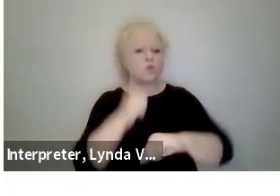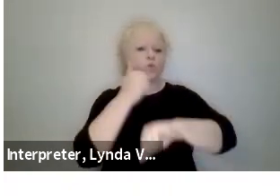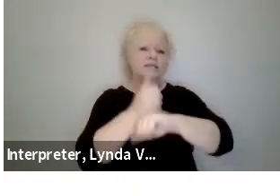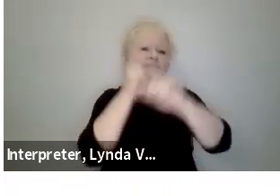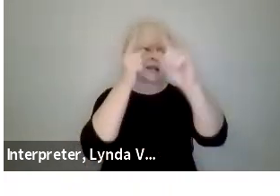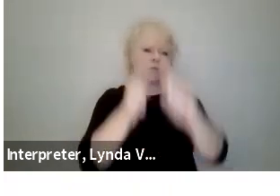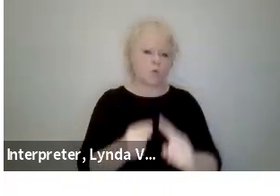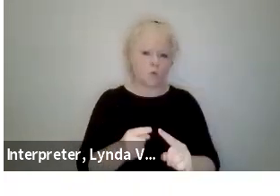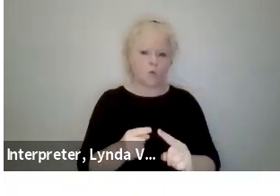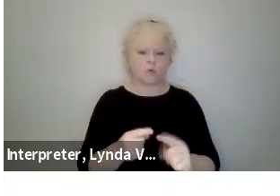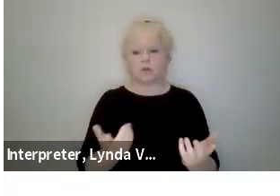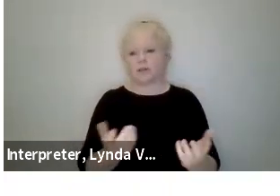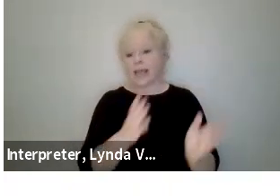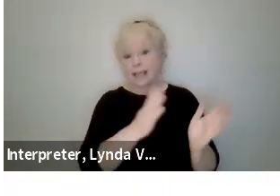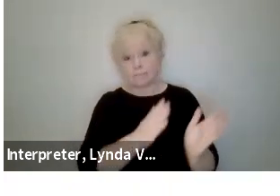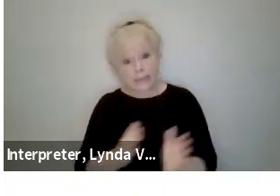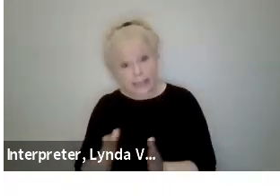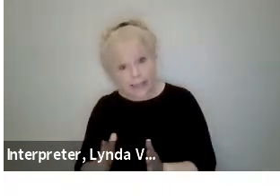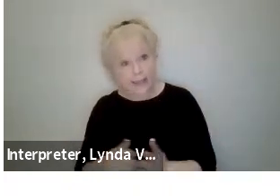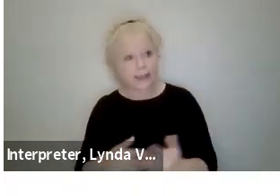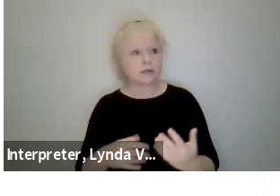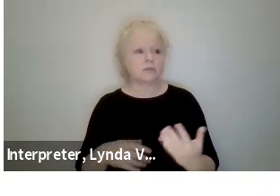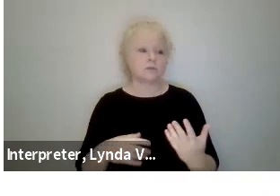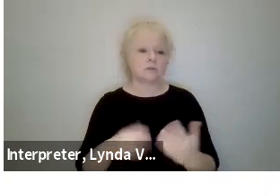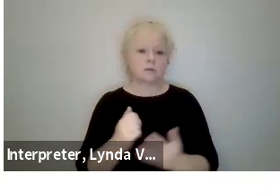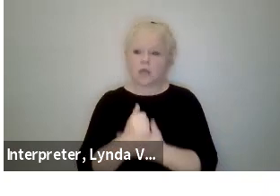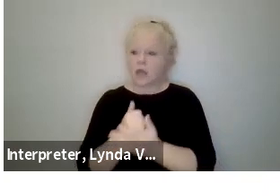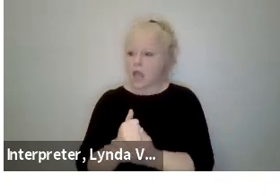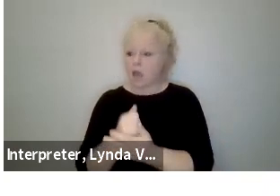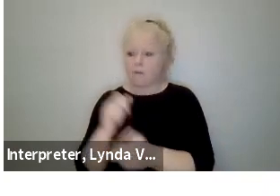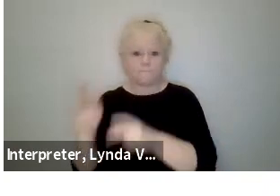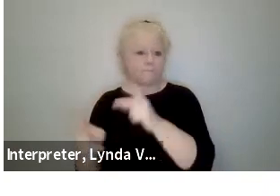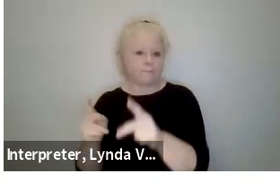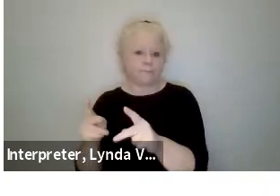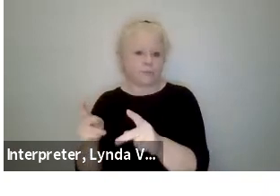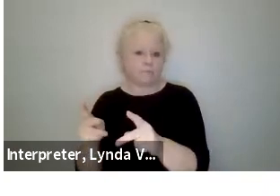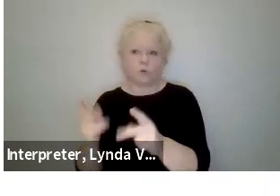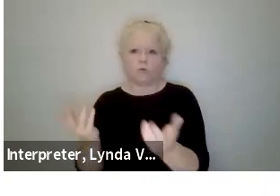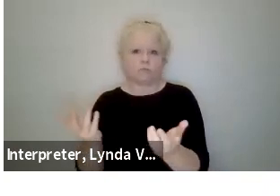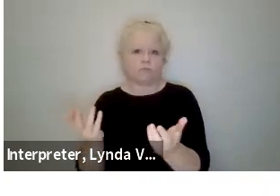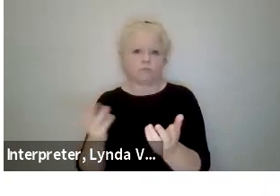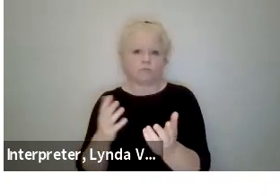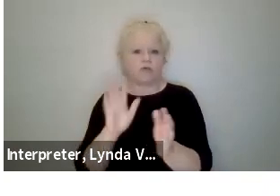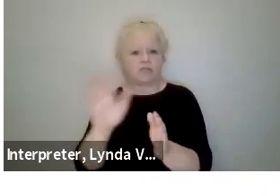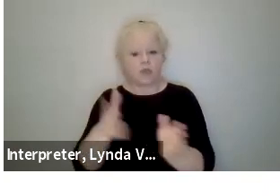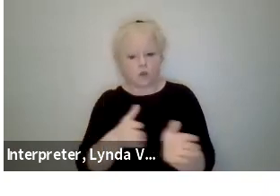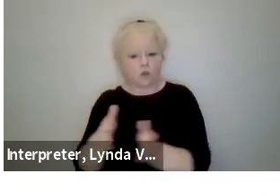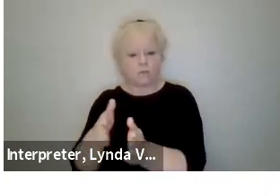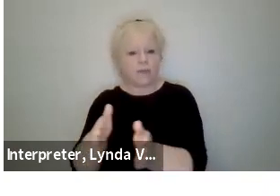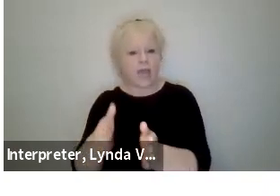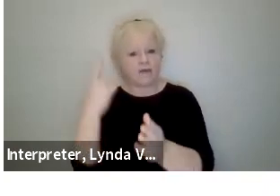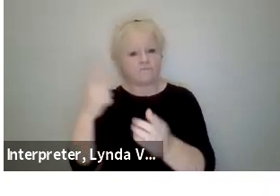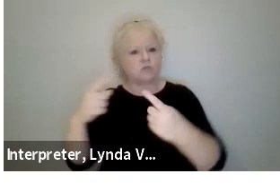plans. So we are able to help those individuals along a path to achieve their goals